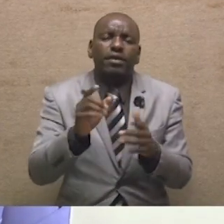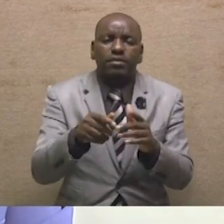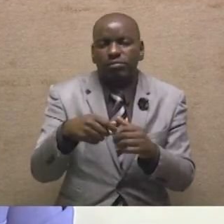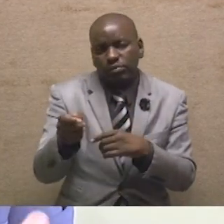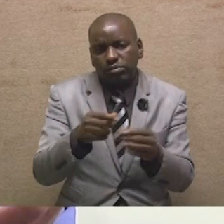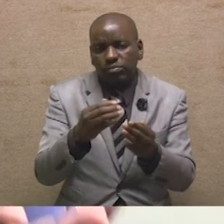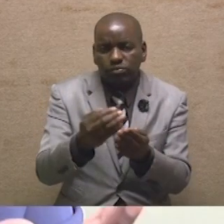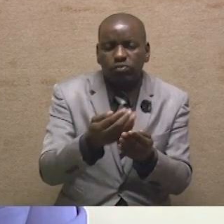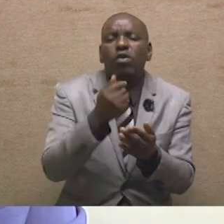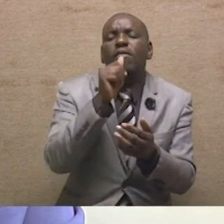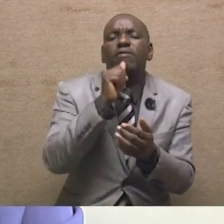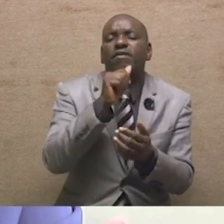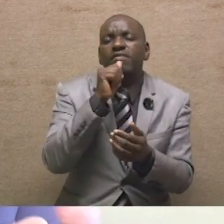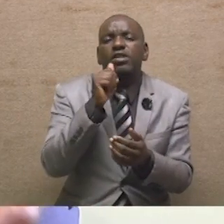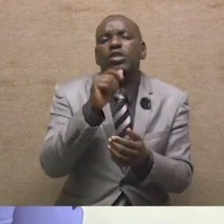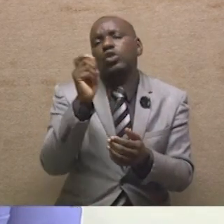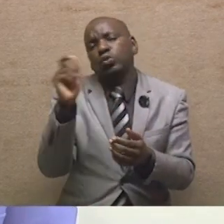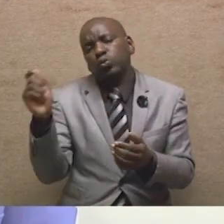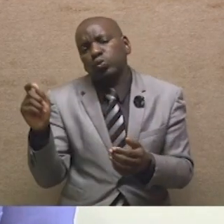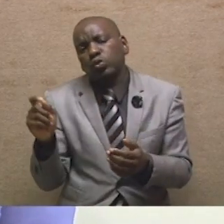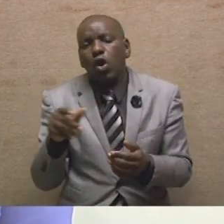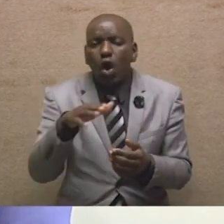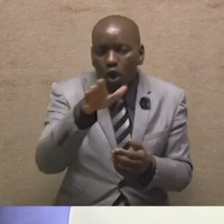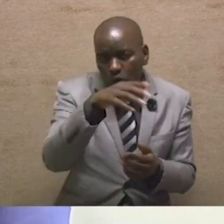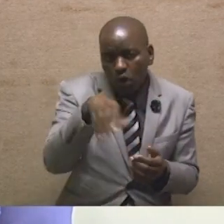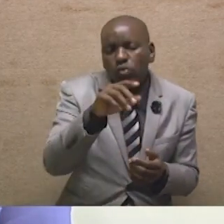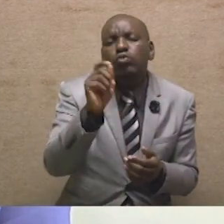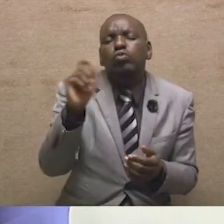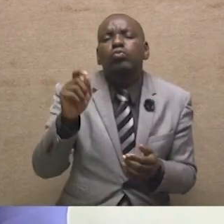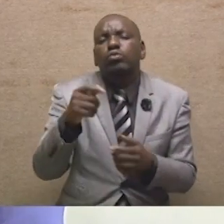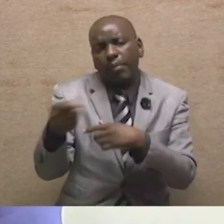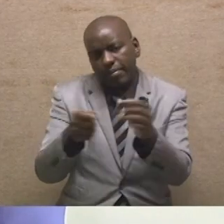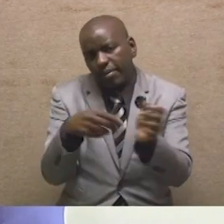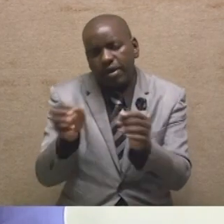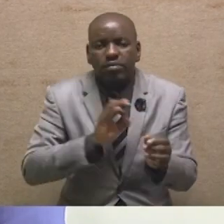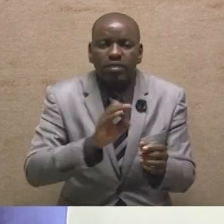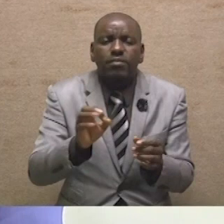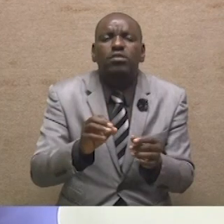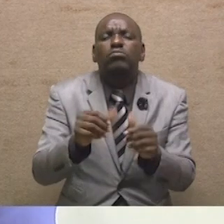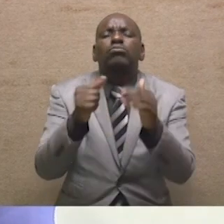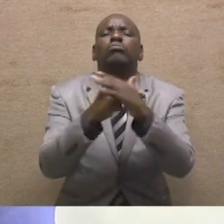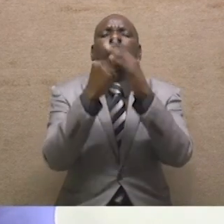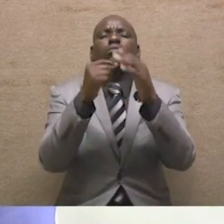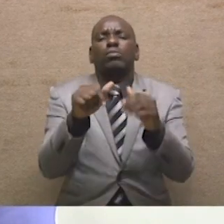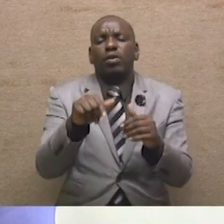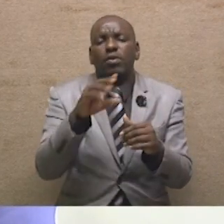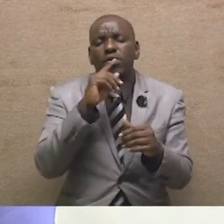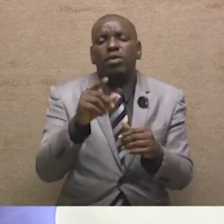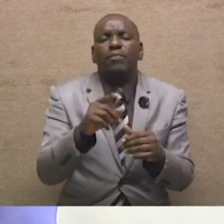when the government grants were withdrawn from private institutions. But otherwise all schools should be benefiting